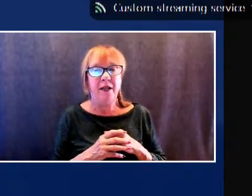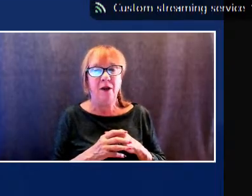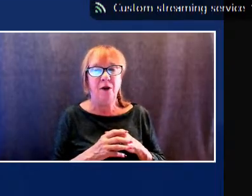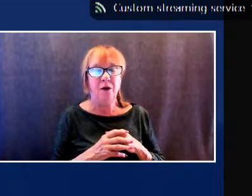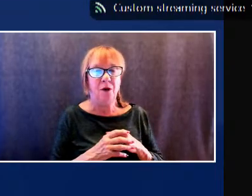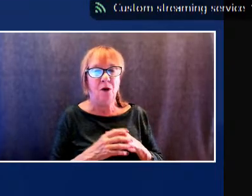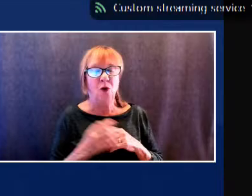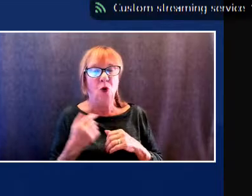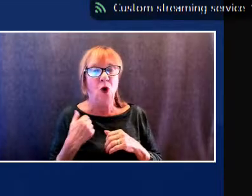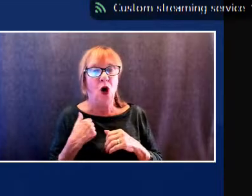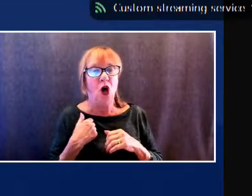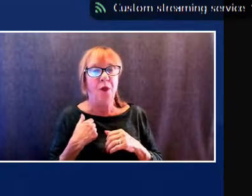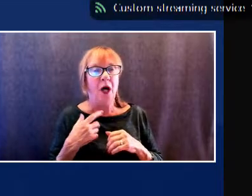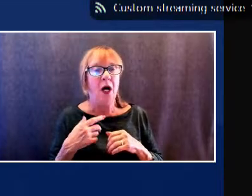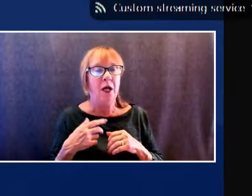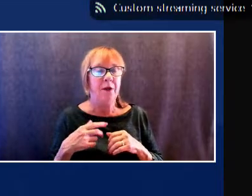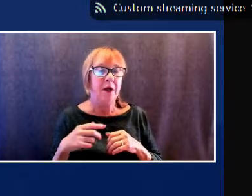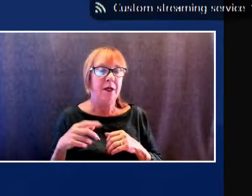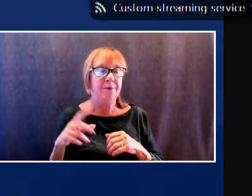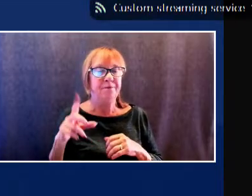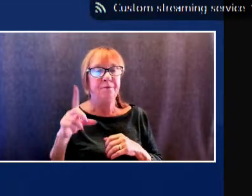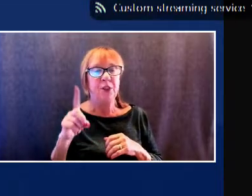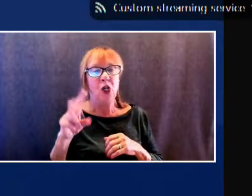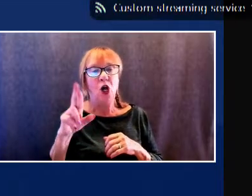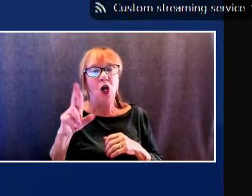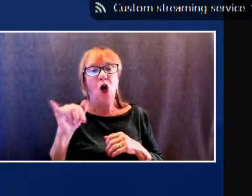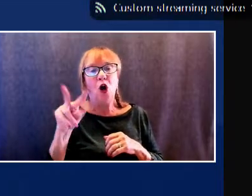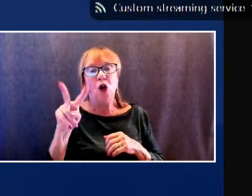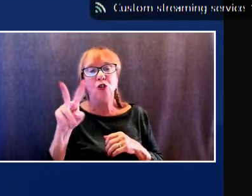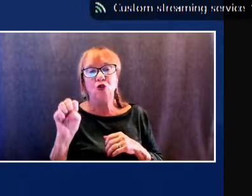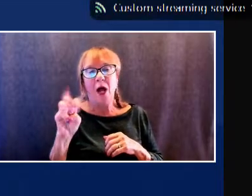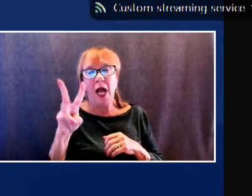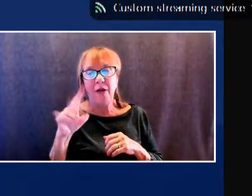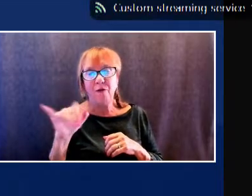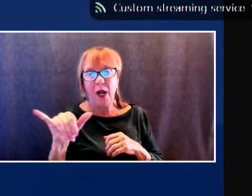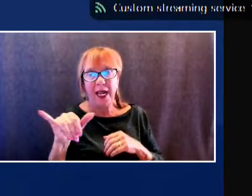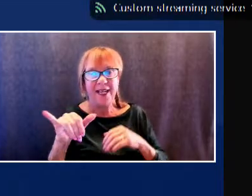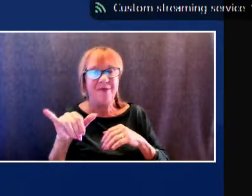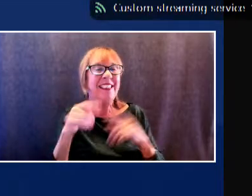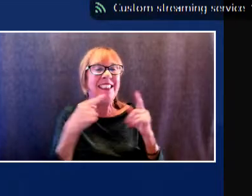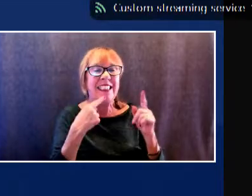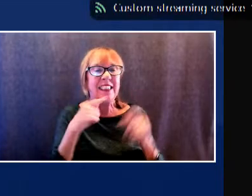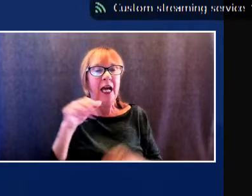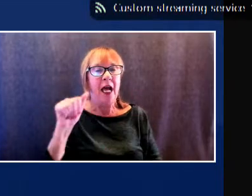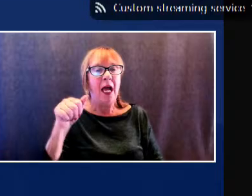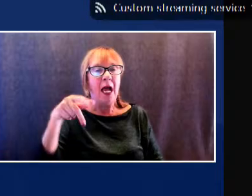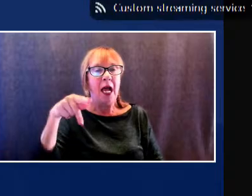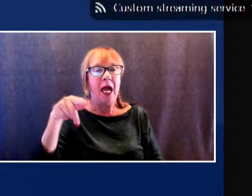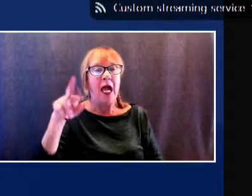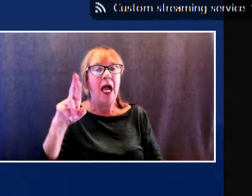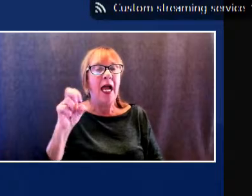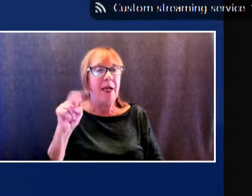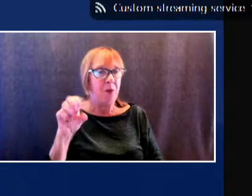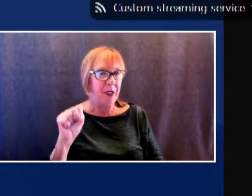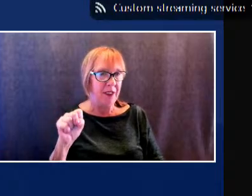decomposed granite in the interim until permanent repairs are scheduled. So you can report